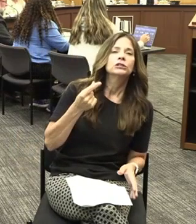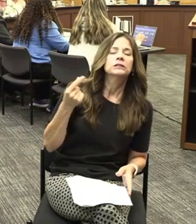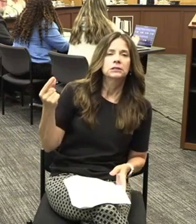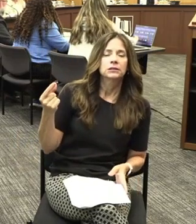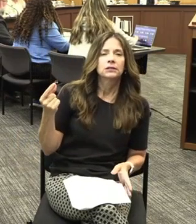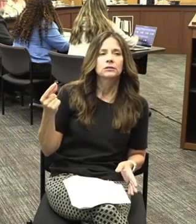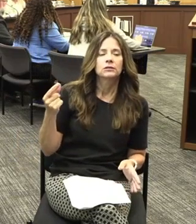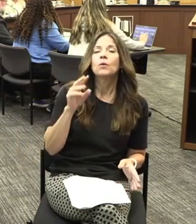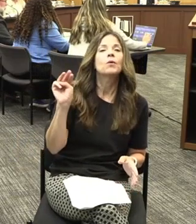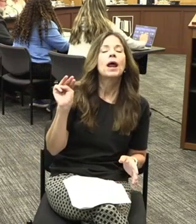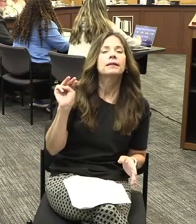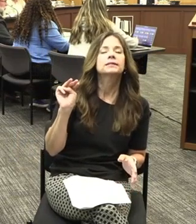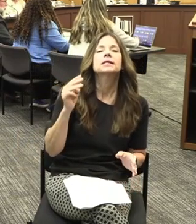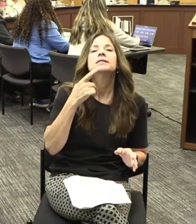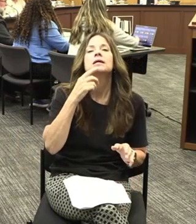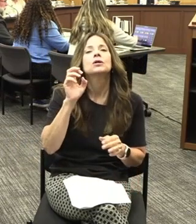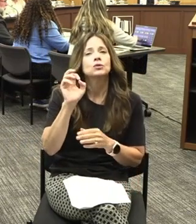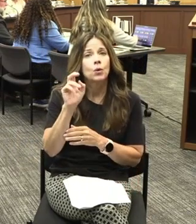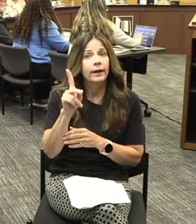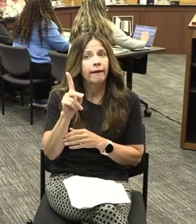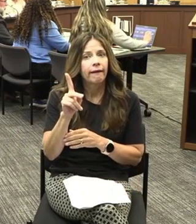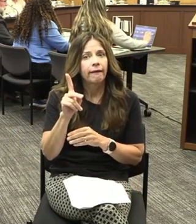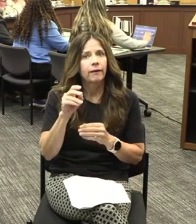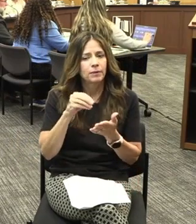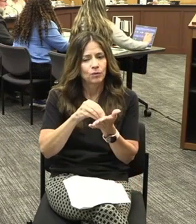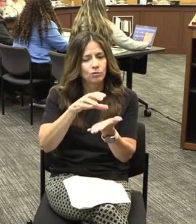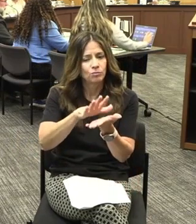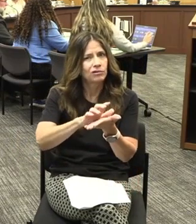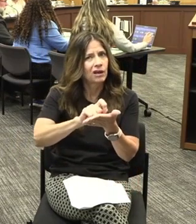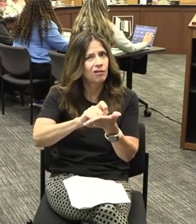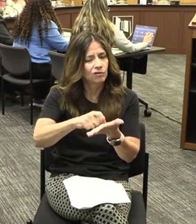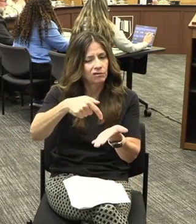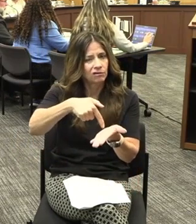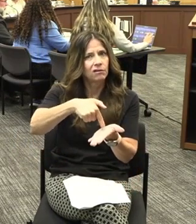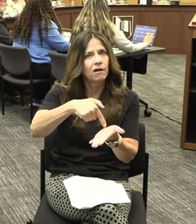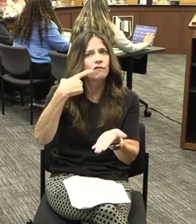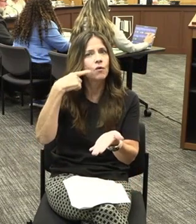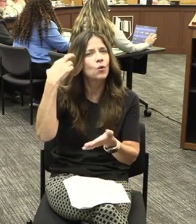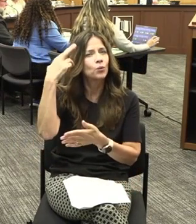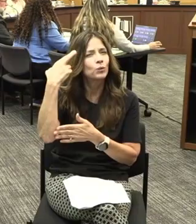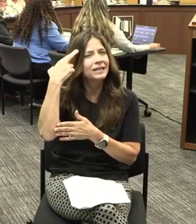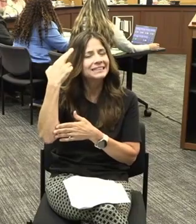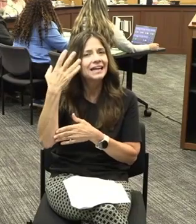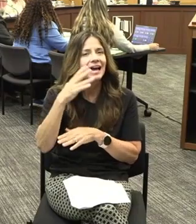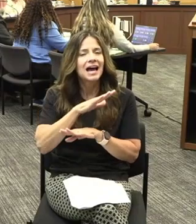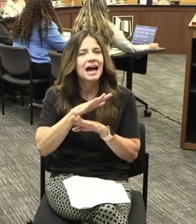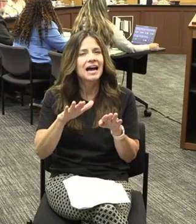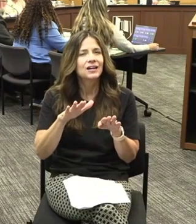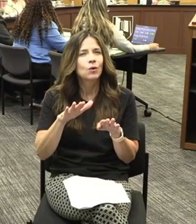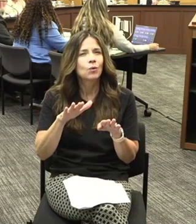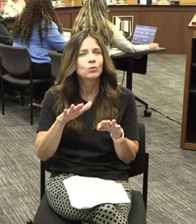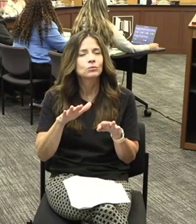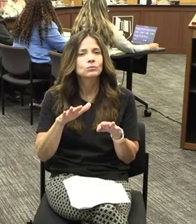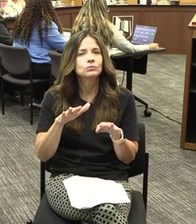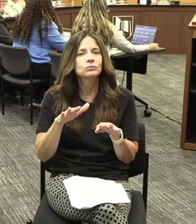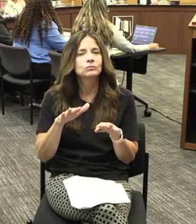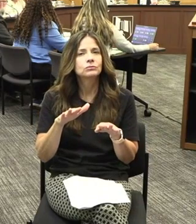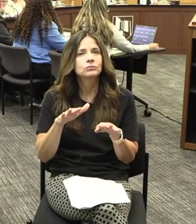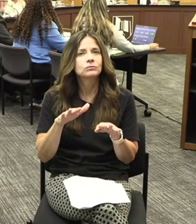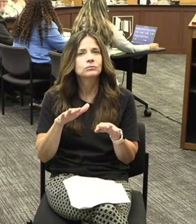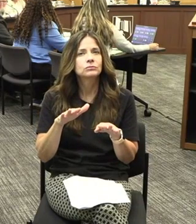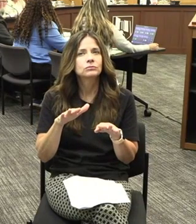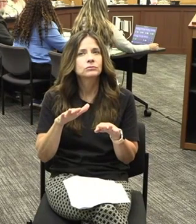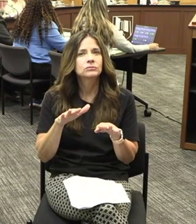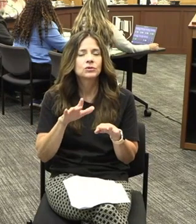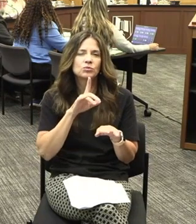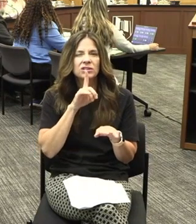be okay if we did that, but it was put in there for a reason. So I don't know that I would